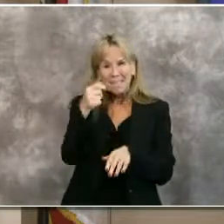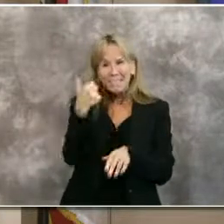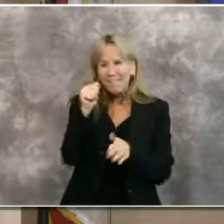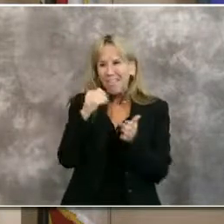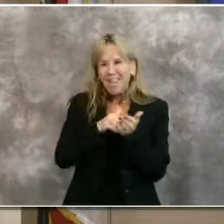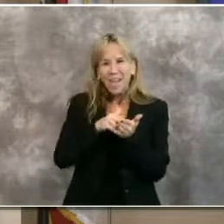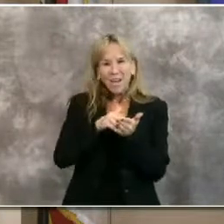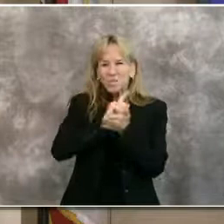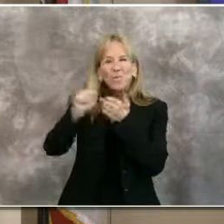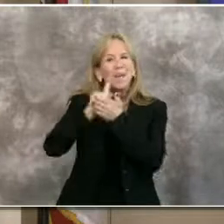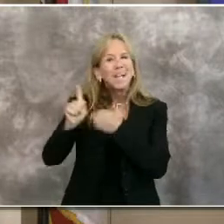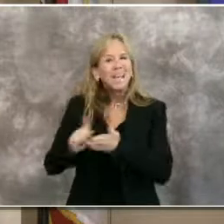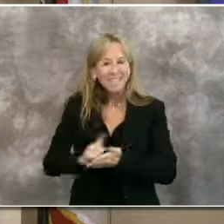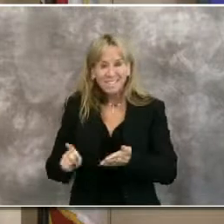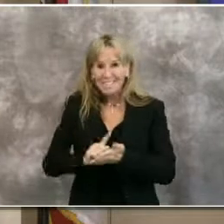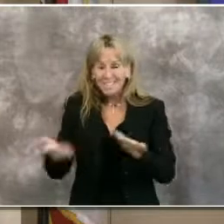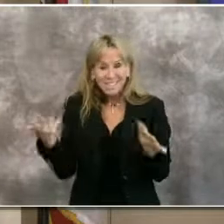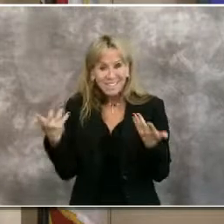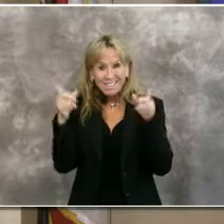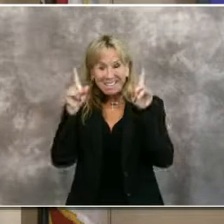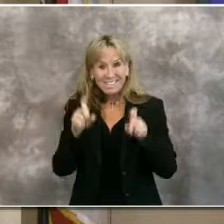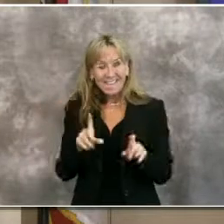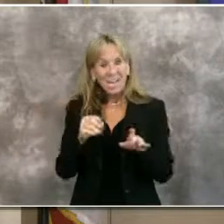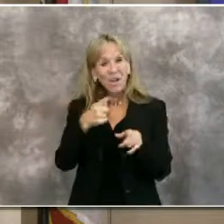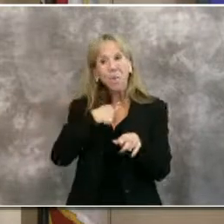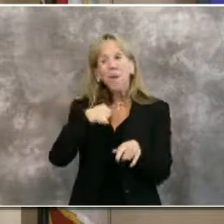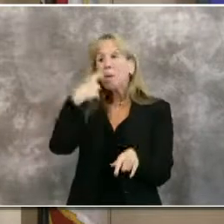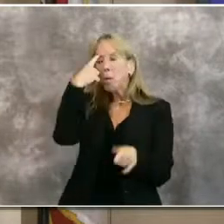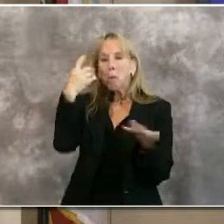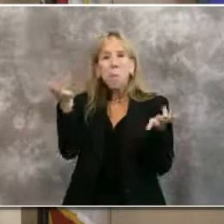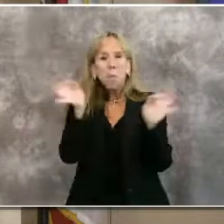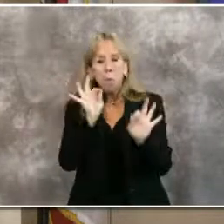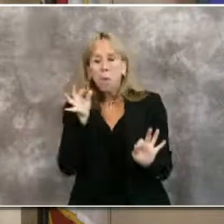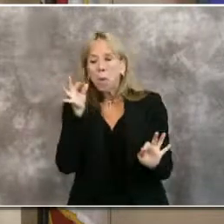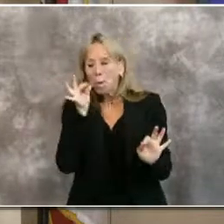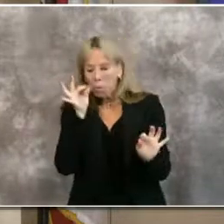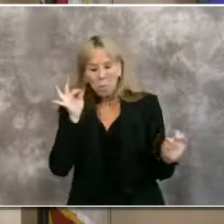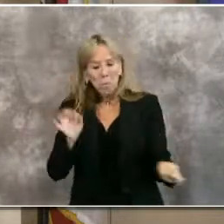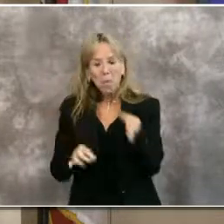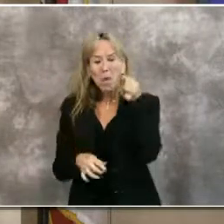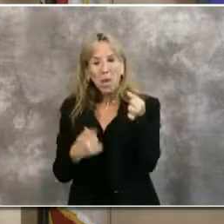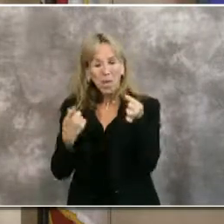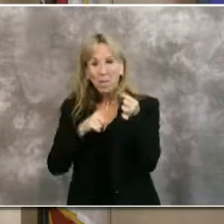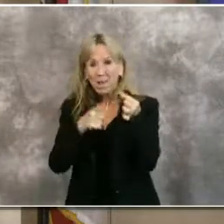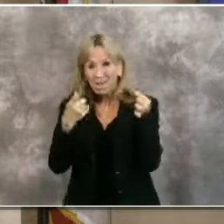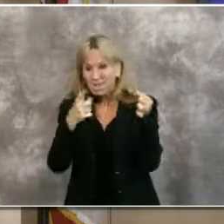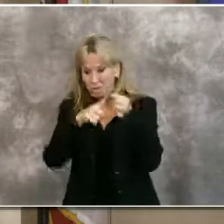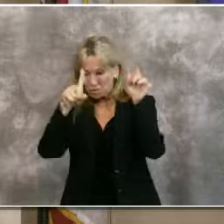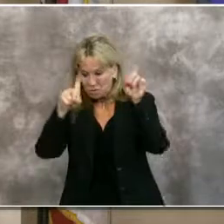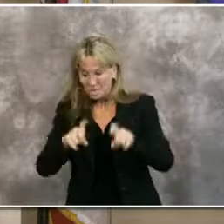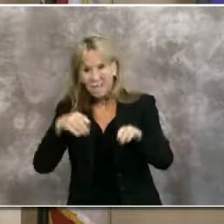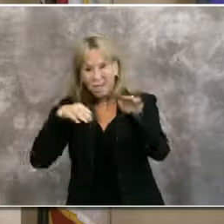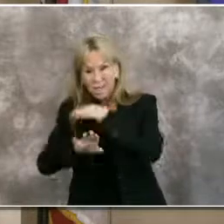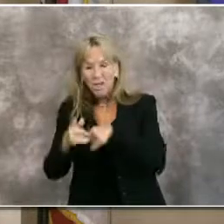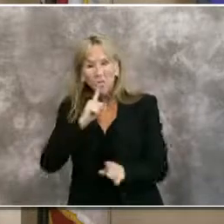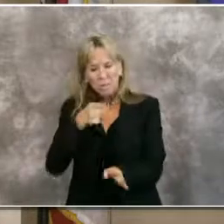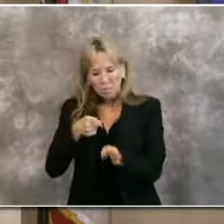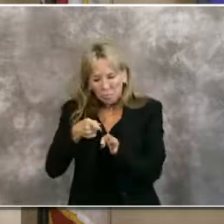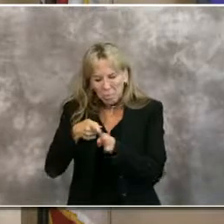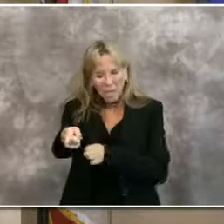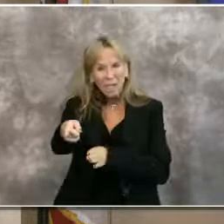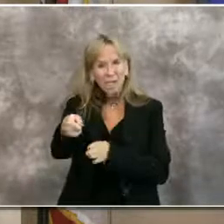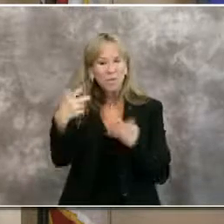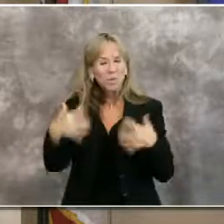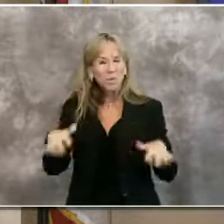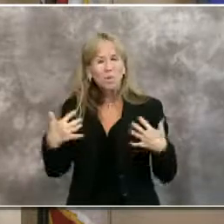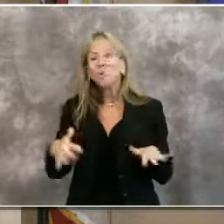those small, seemingly insignificant components become critical, and they are specialized. And so